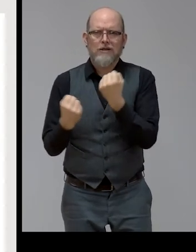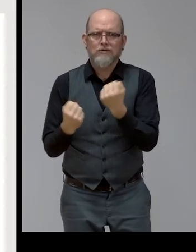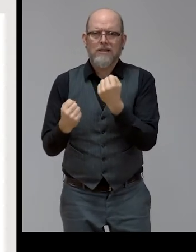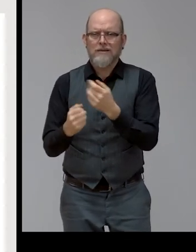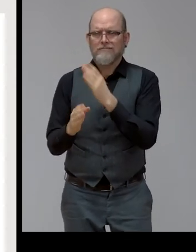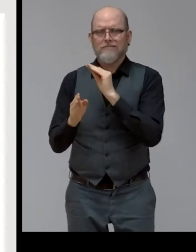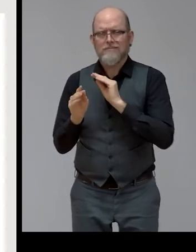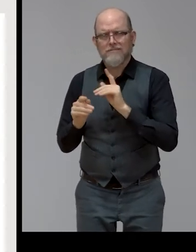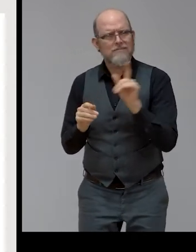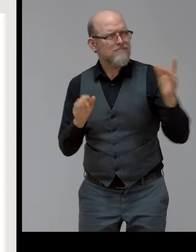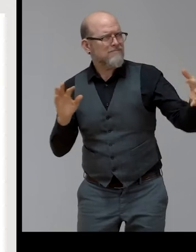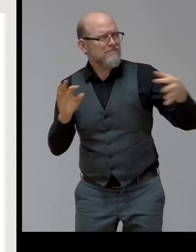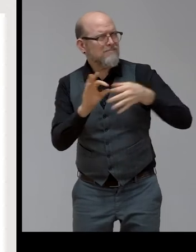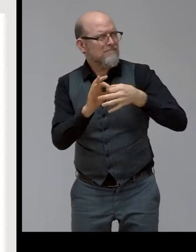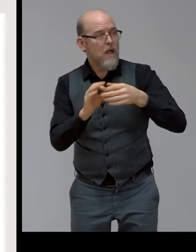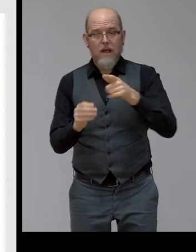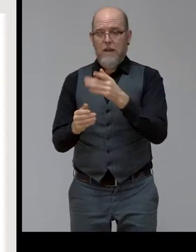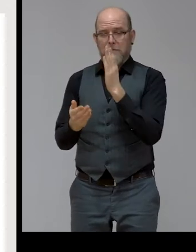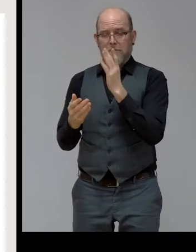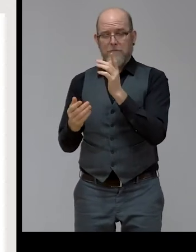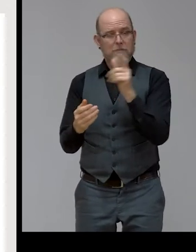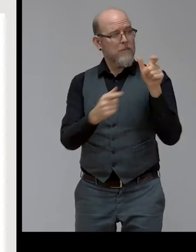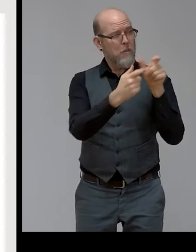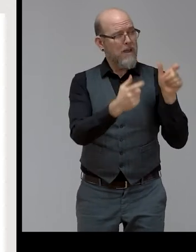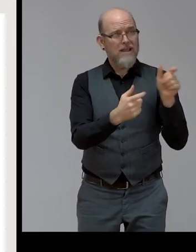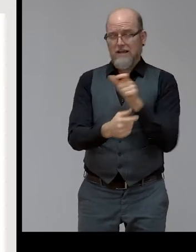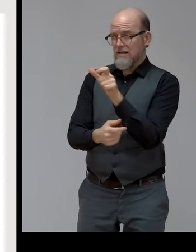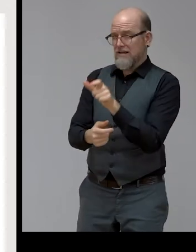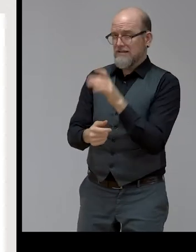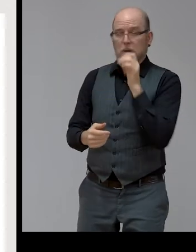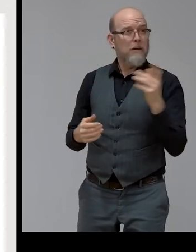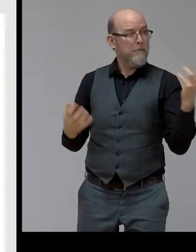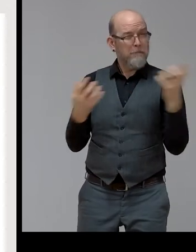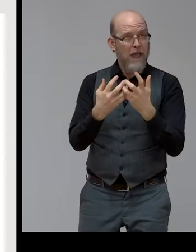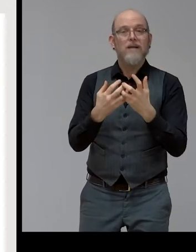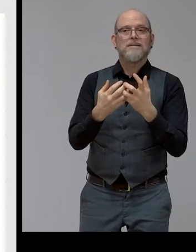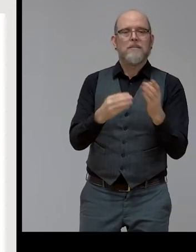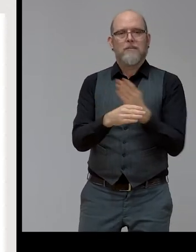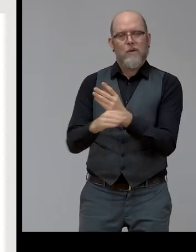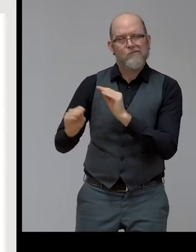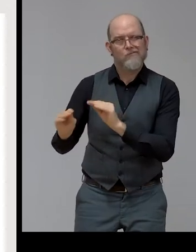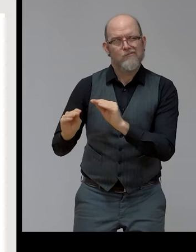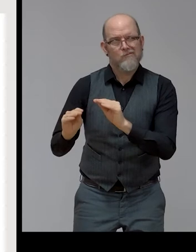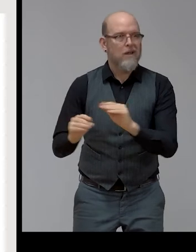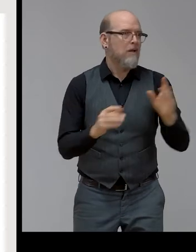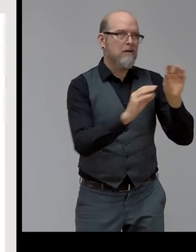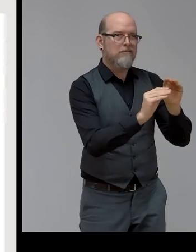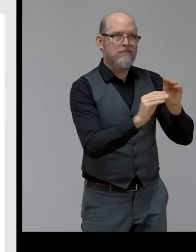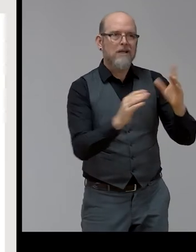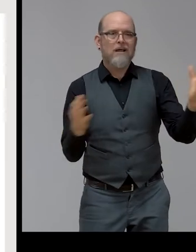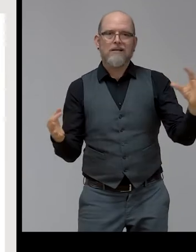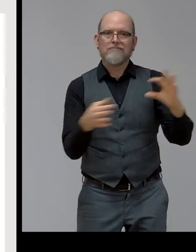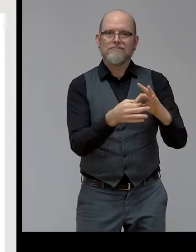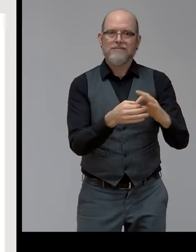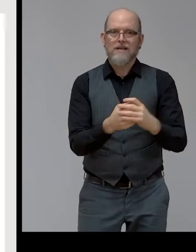we think that everybody can work if you give them the chance, if you also adapt the environment